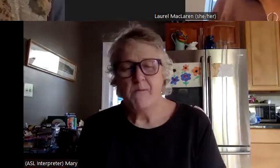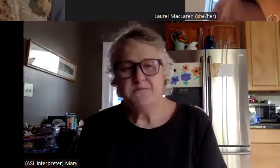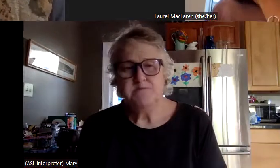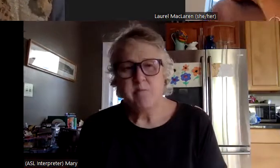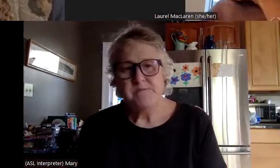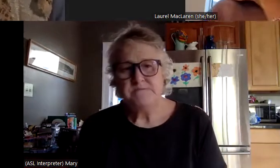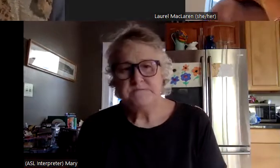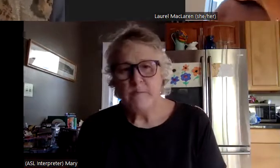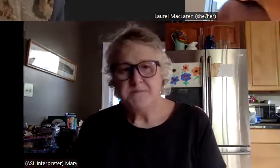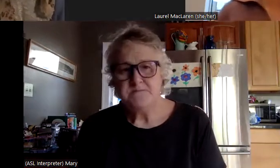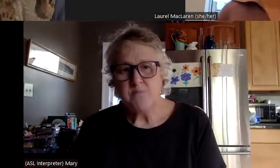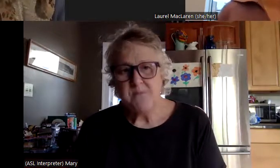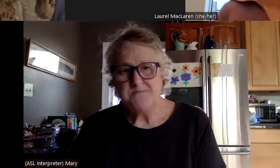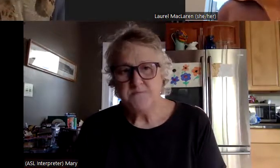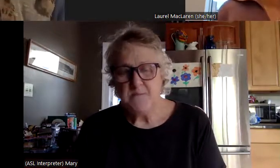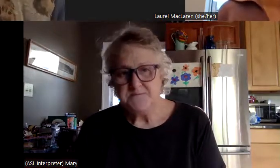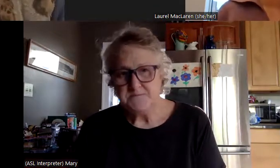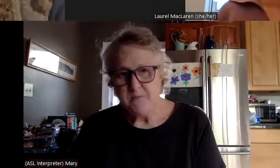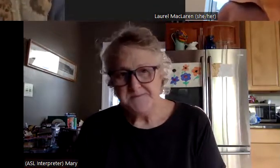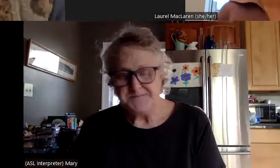tensed glad when up. that stuff. Yeah.